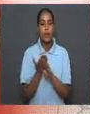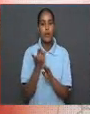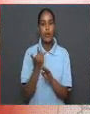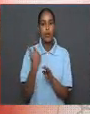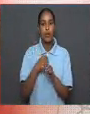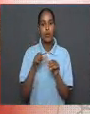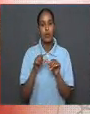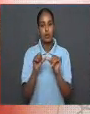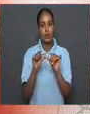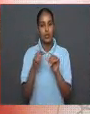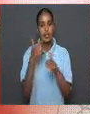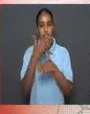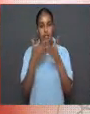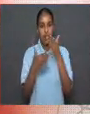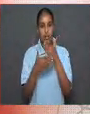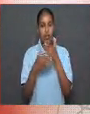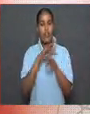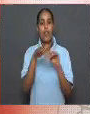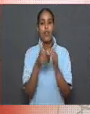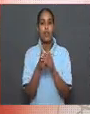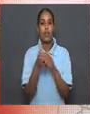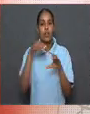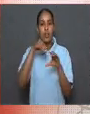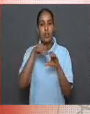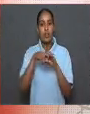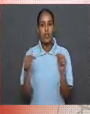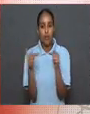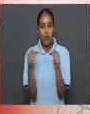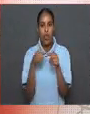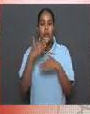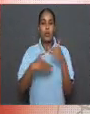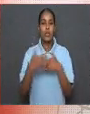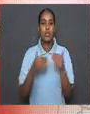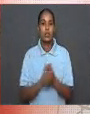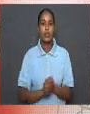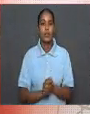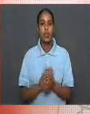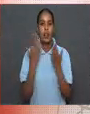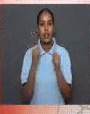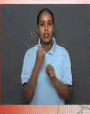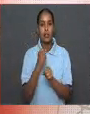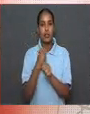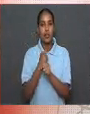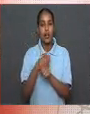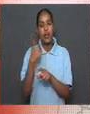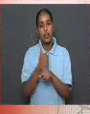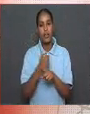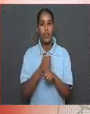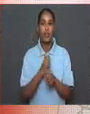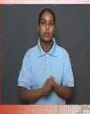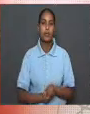Before we go through the steps involved in the contact process, let us do an